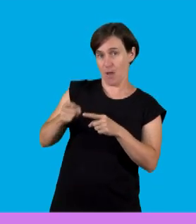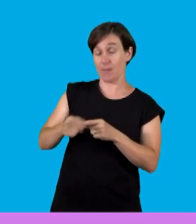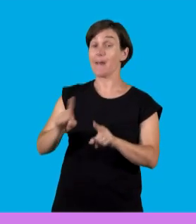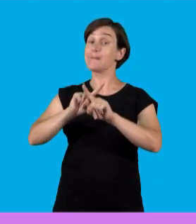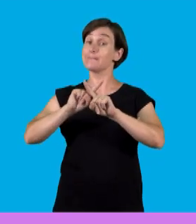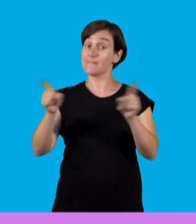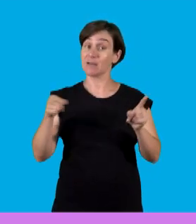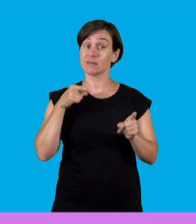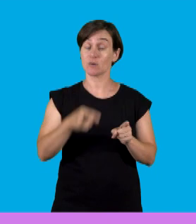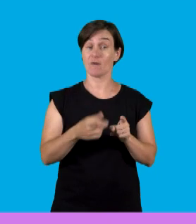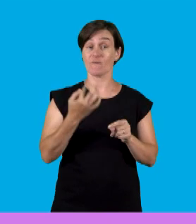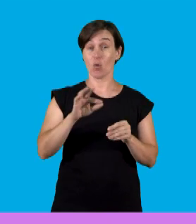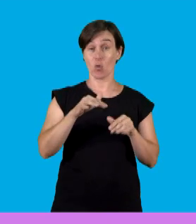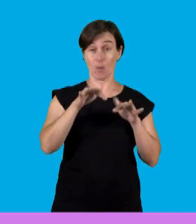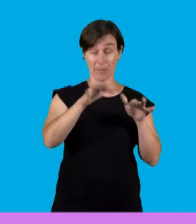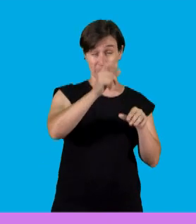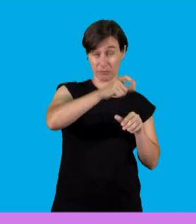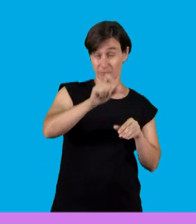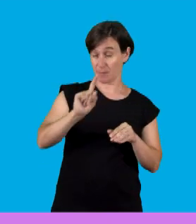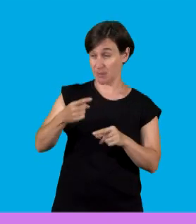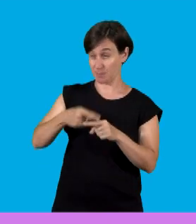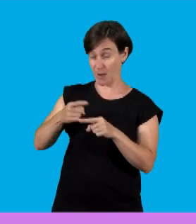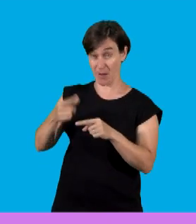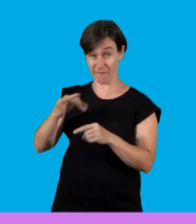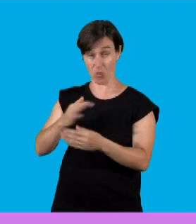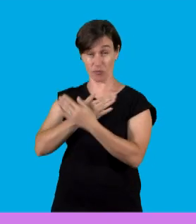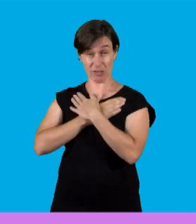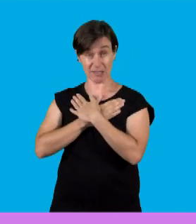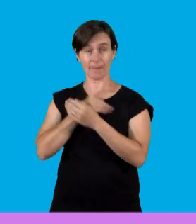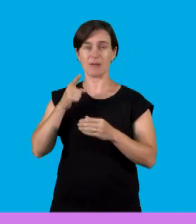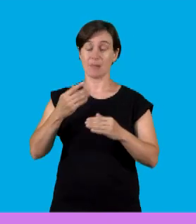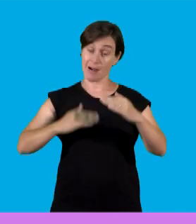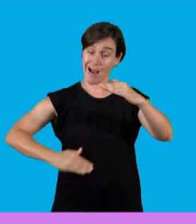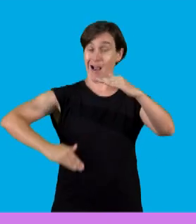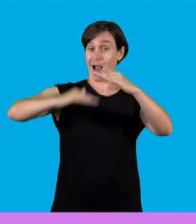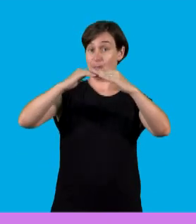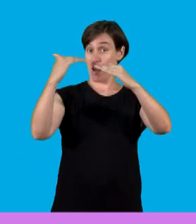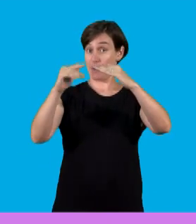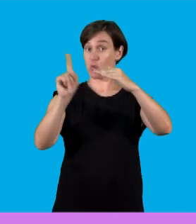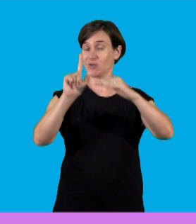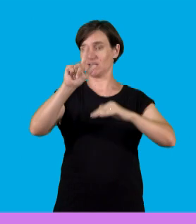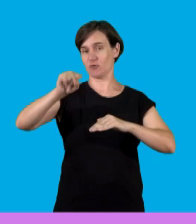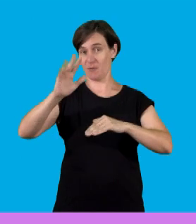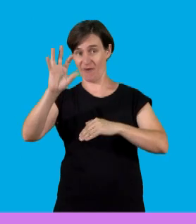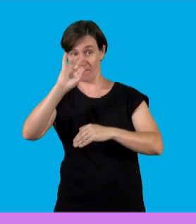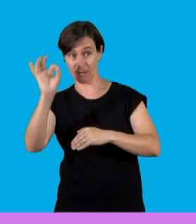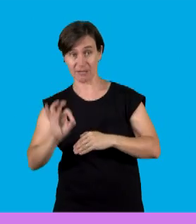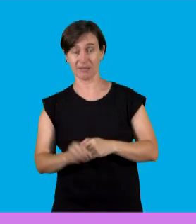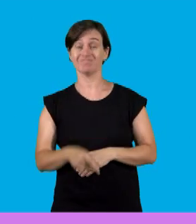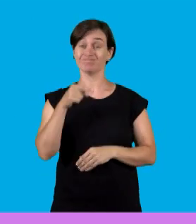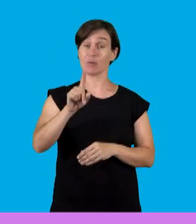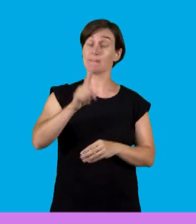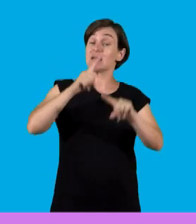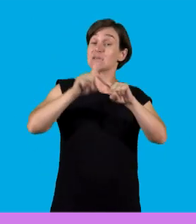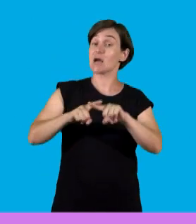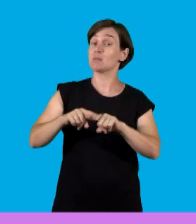Right, the standard individual contribution of up to 7.5% of the basic income. And then also important, it should be